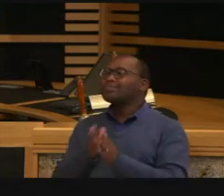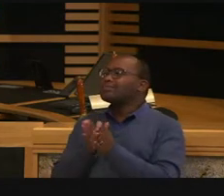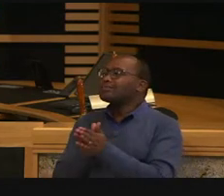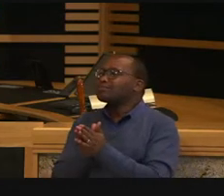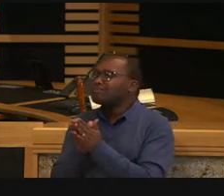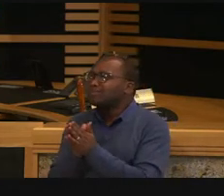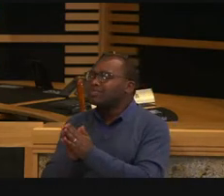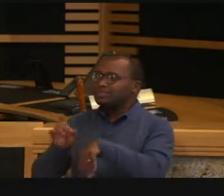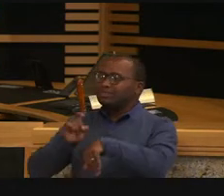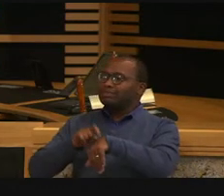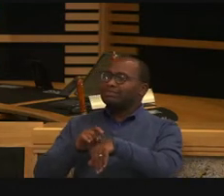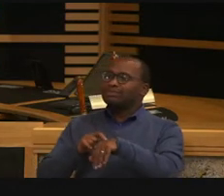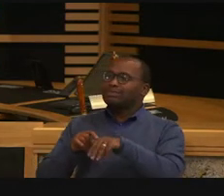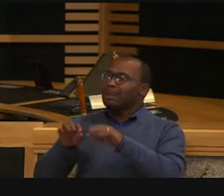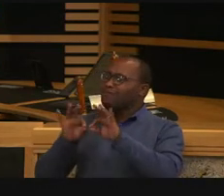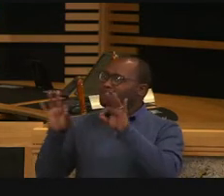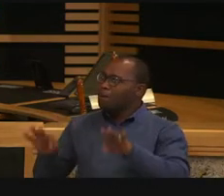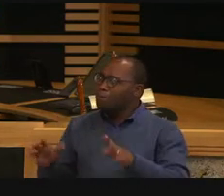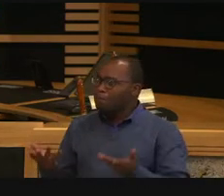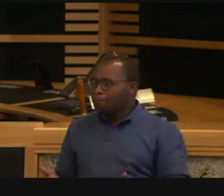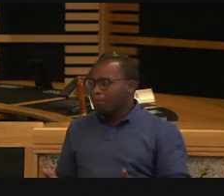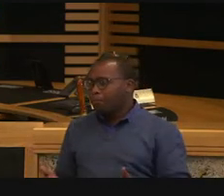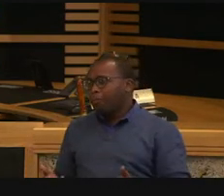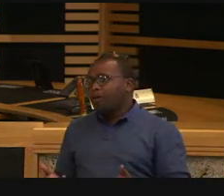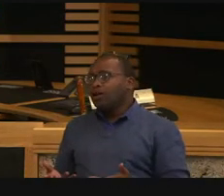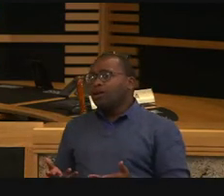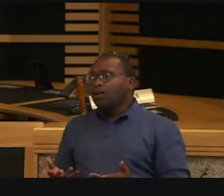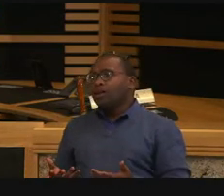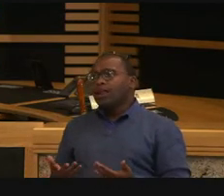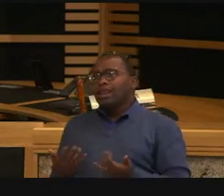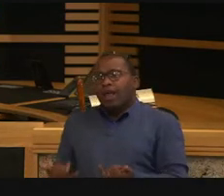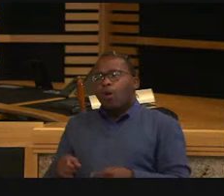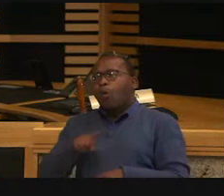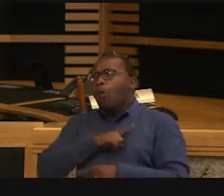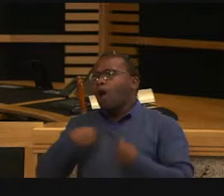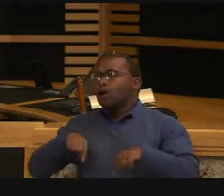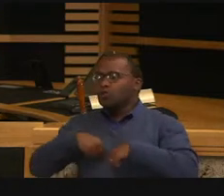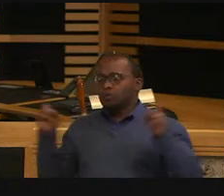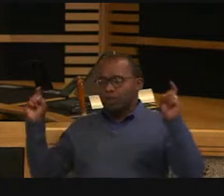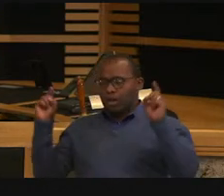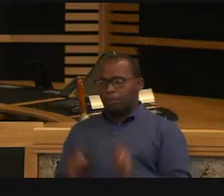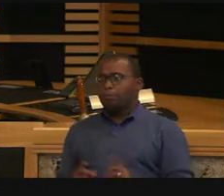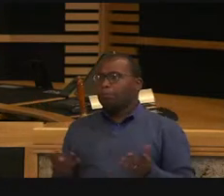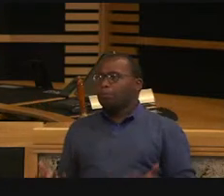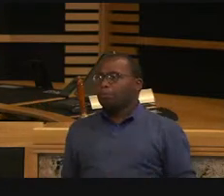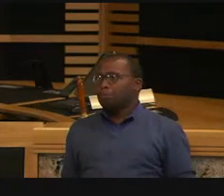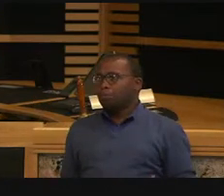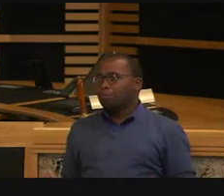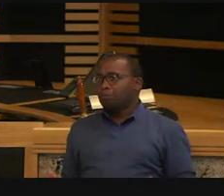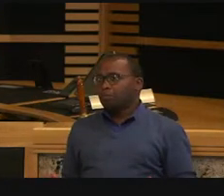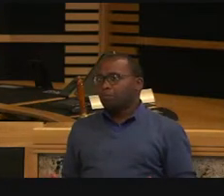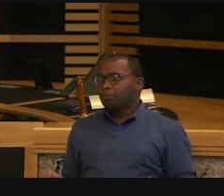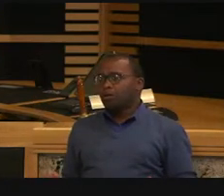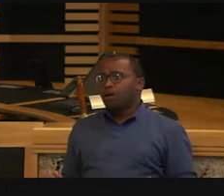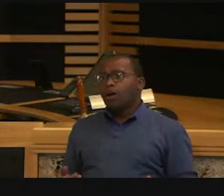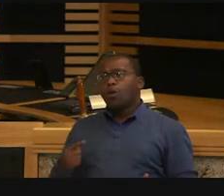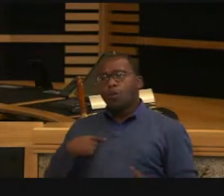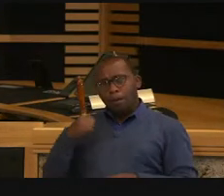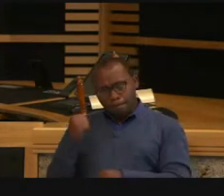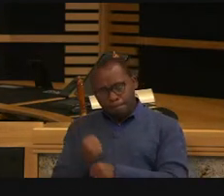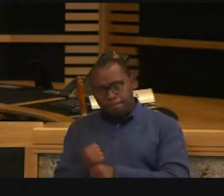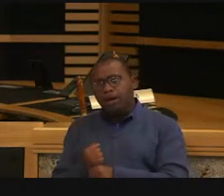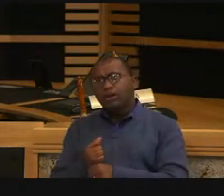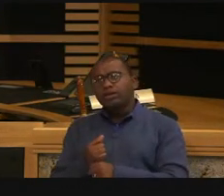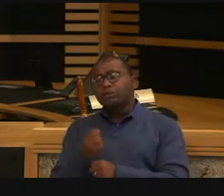to the committee. Why are we here? Why are not heads rolling and hold anyone, including